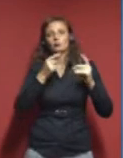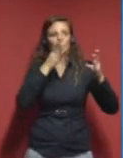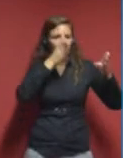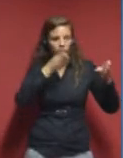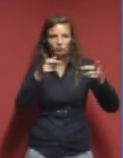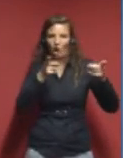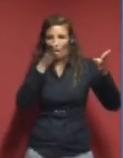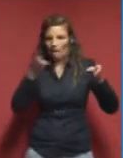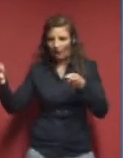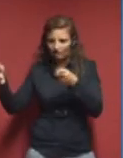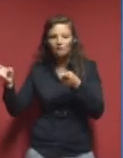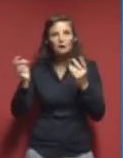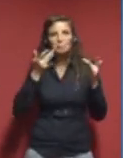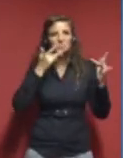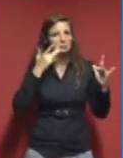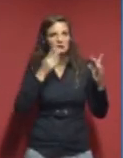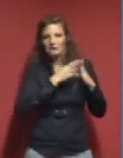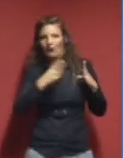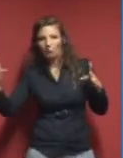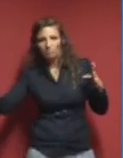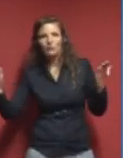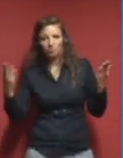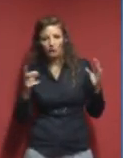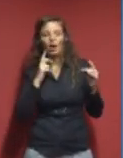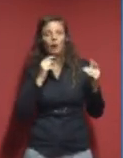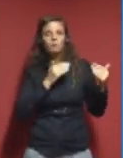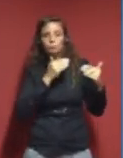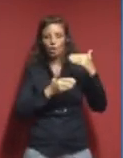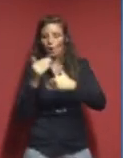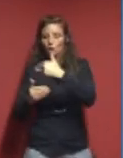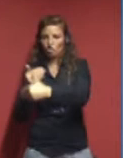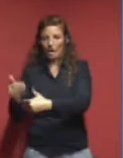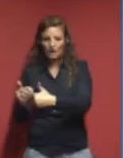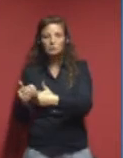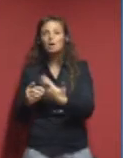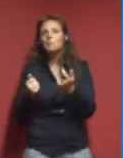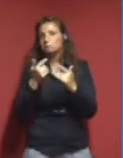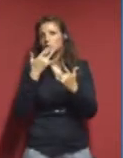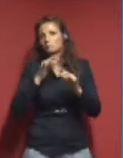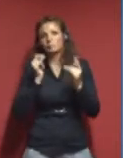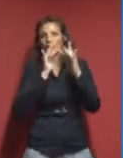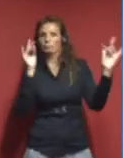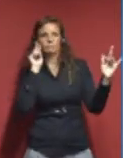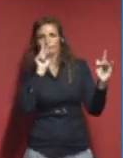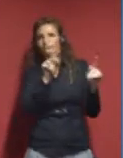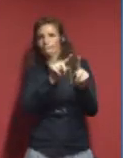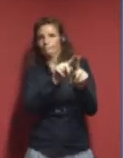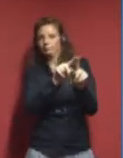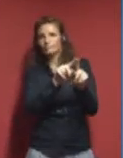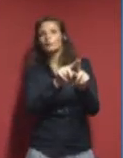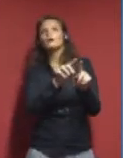The process is you go to the website, get the channel overview, what to expect, read a little bit up, and then you go to the bill of